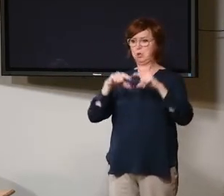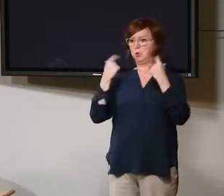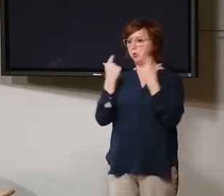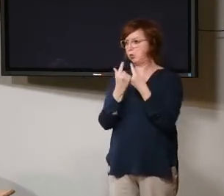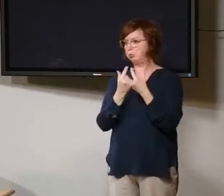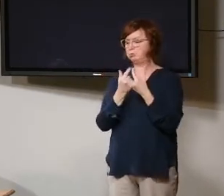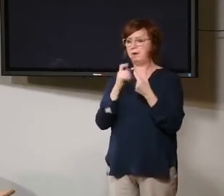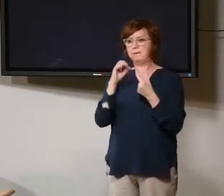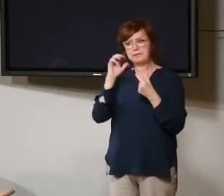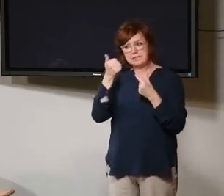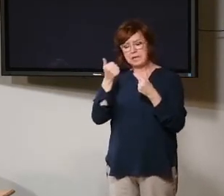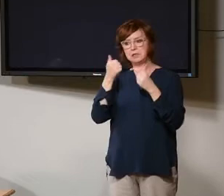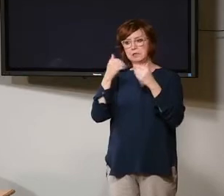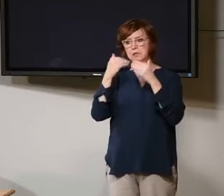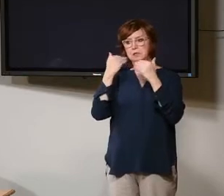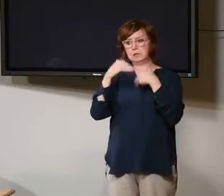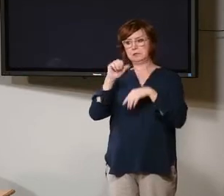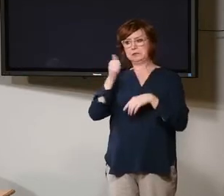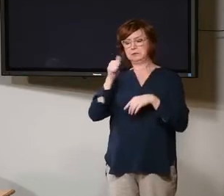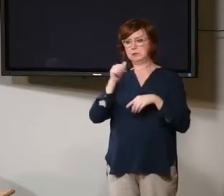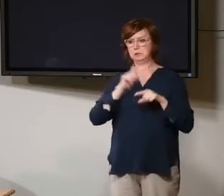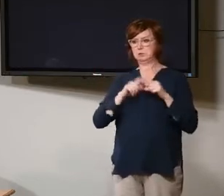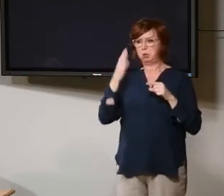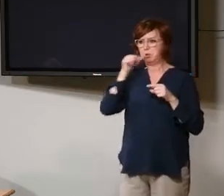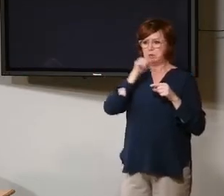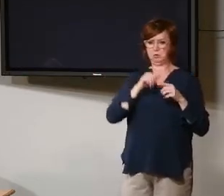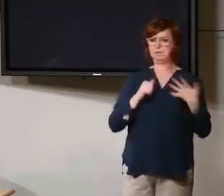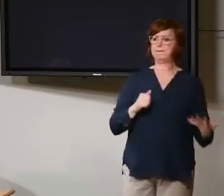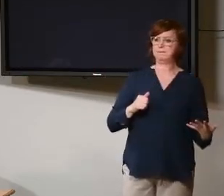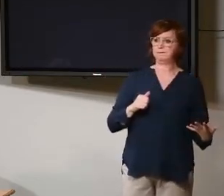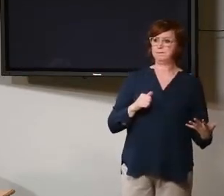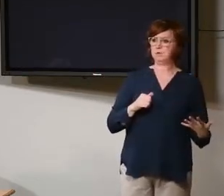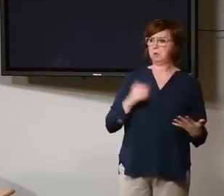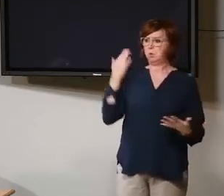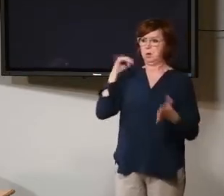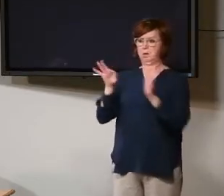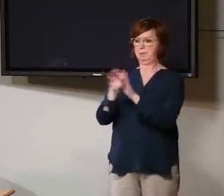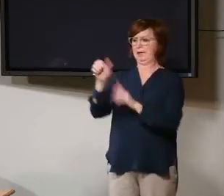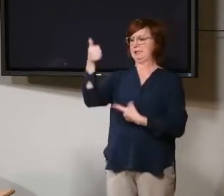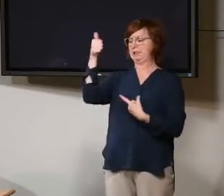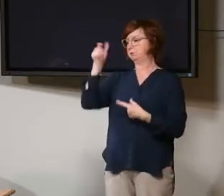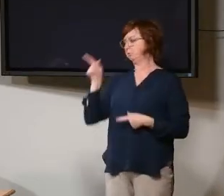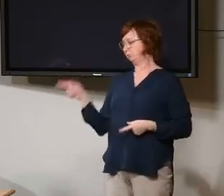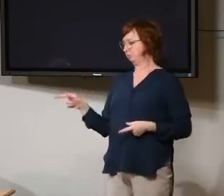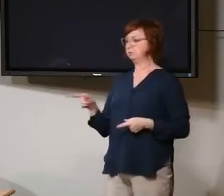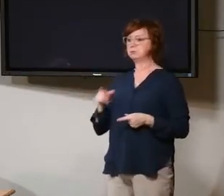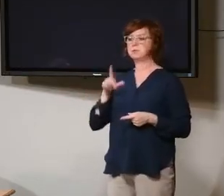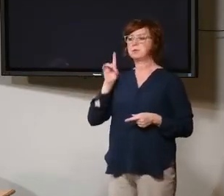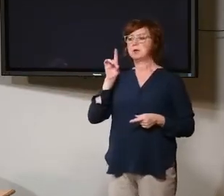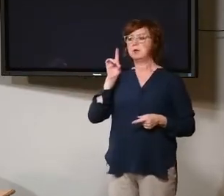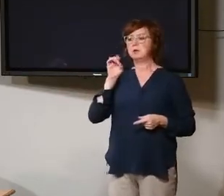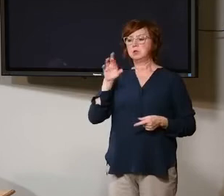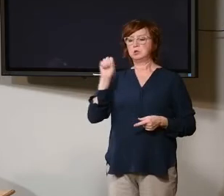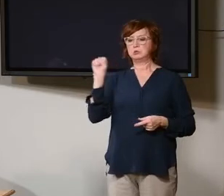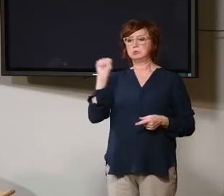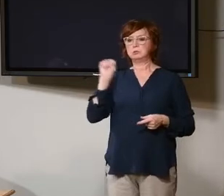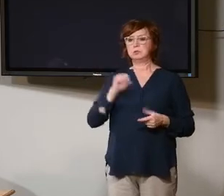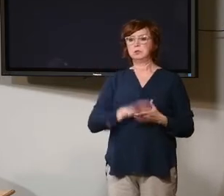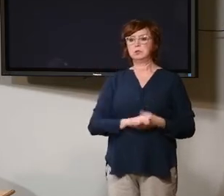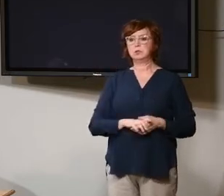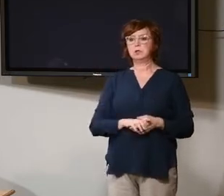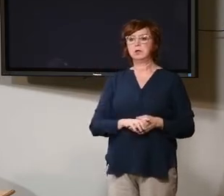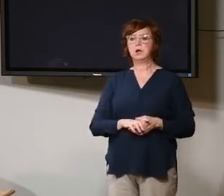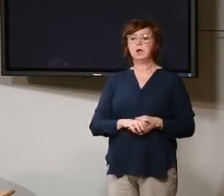5 is a number we've heard elsewhere. So again, I'll start by, if you go cross-country checkup, there's